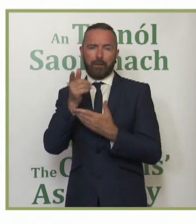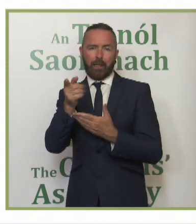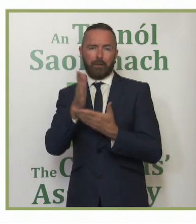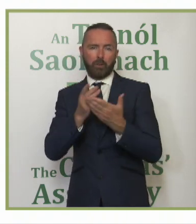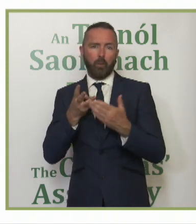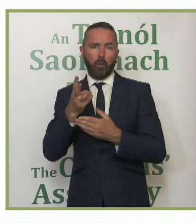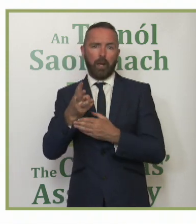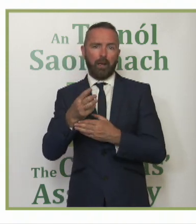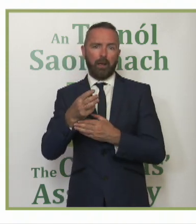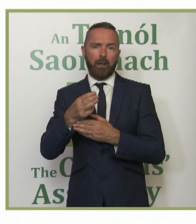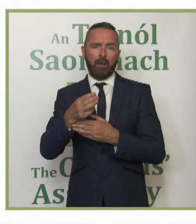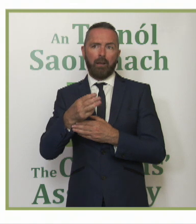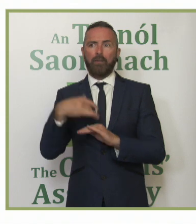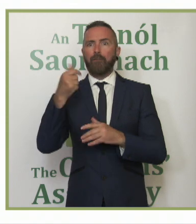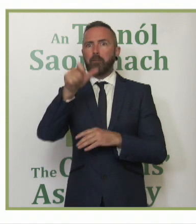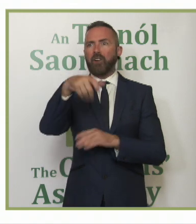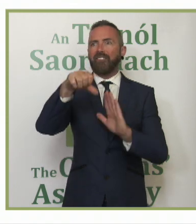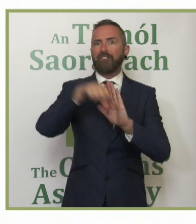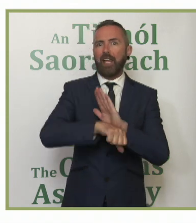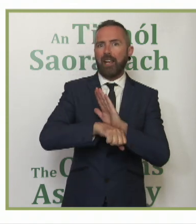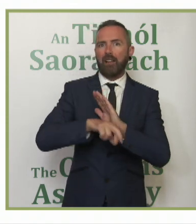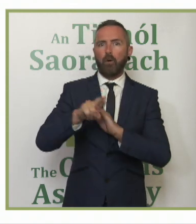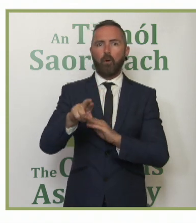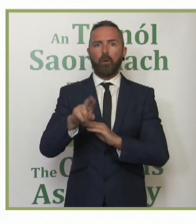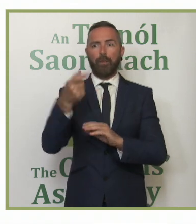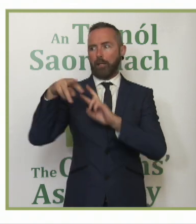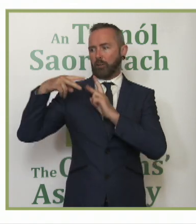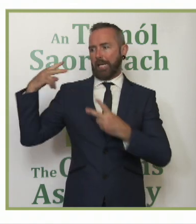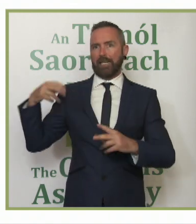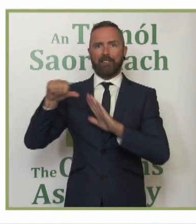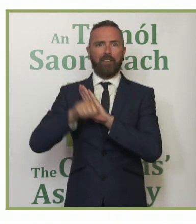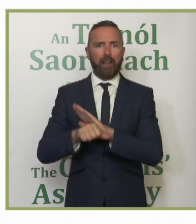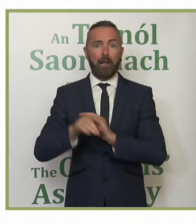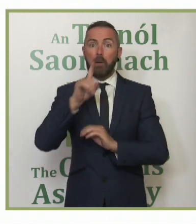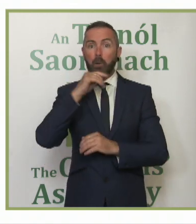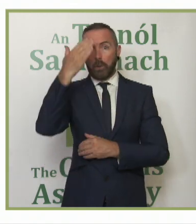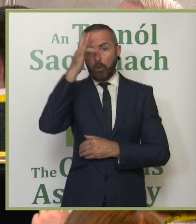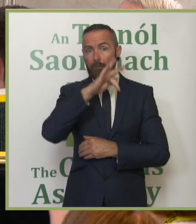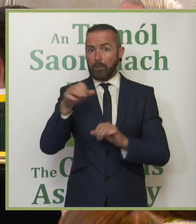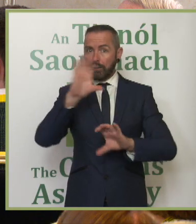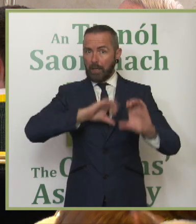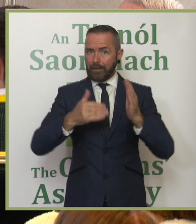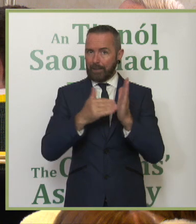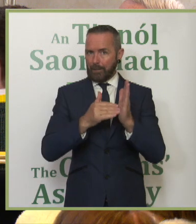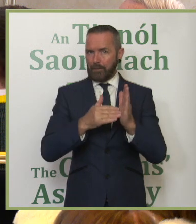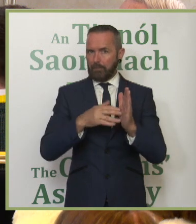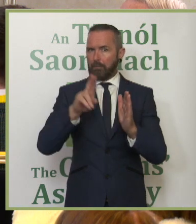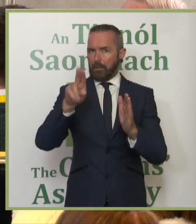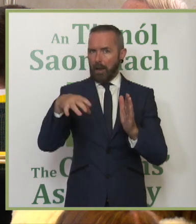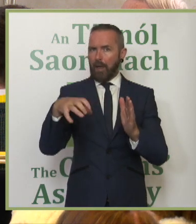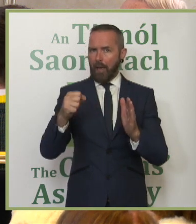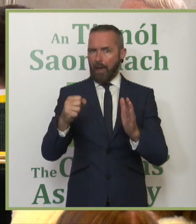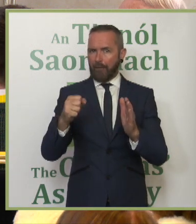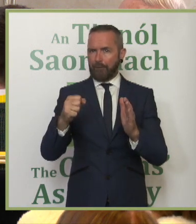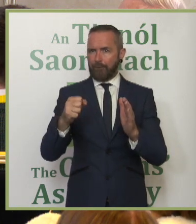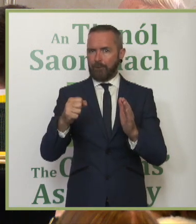a moral failing or a genetic fate. But actually we know from science that yes, someone can have a predisposition, but it